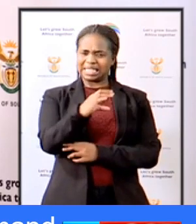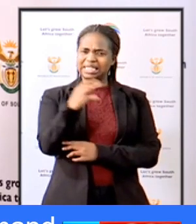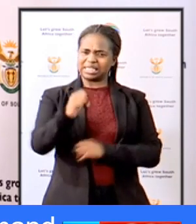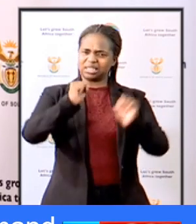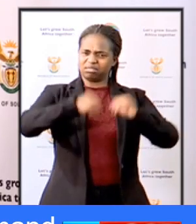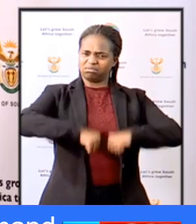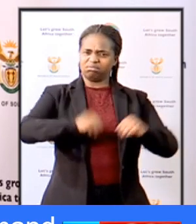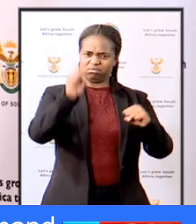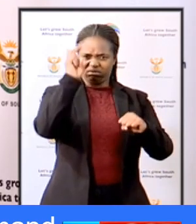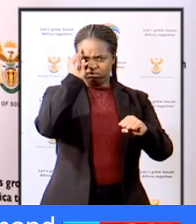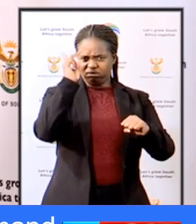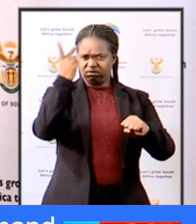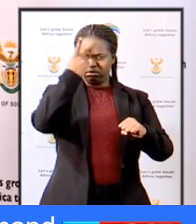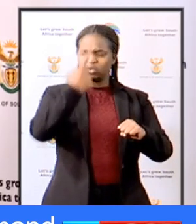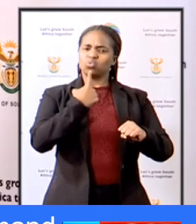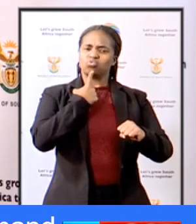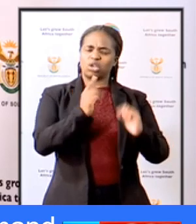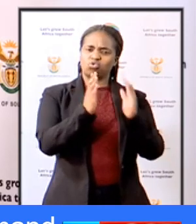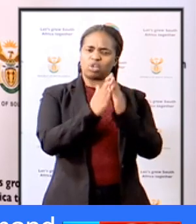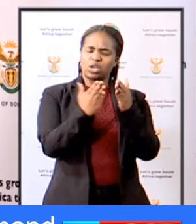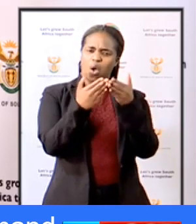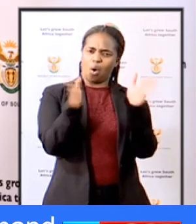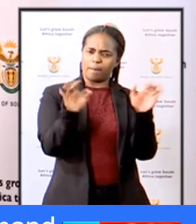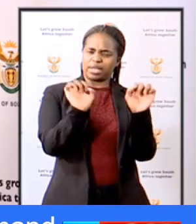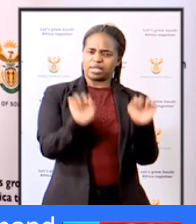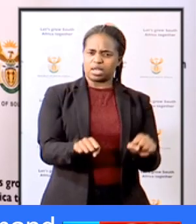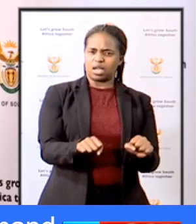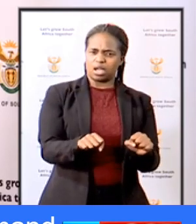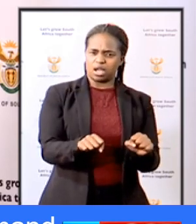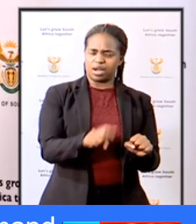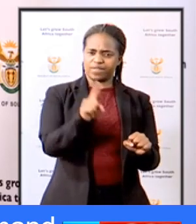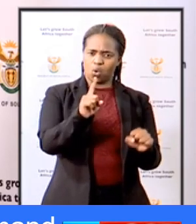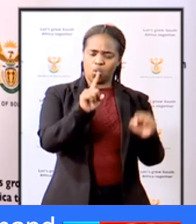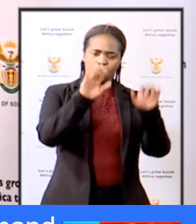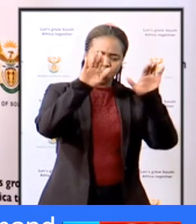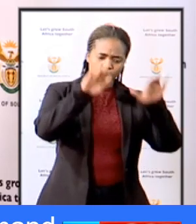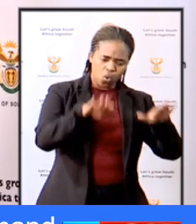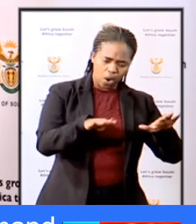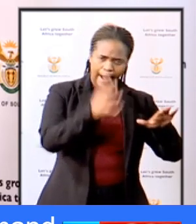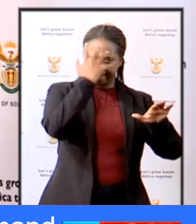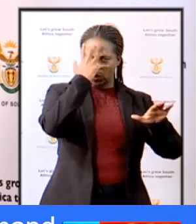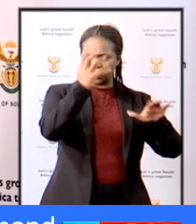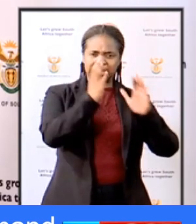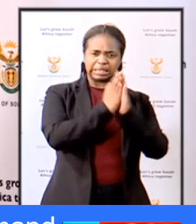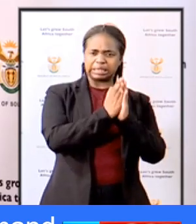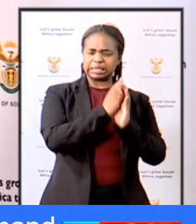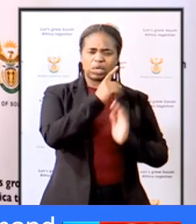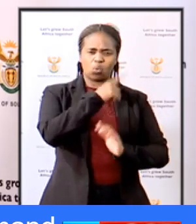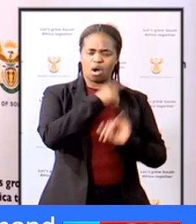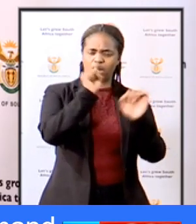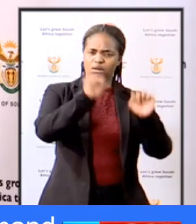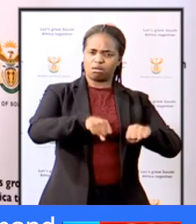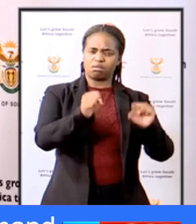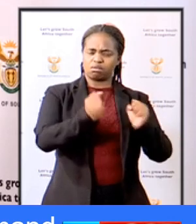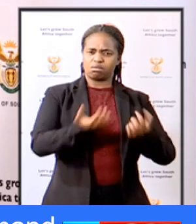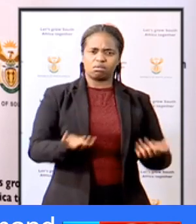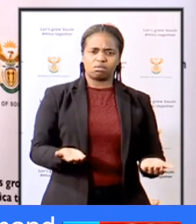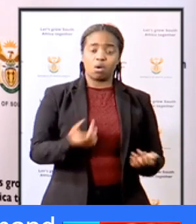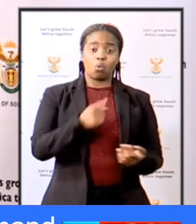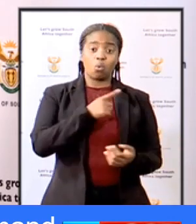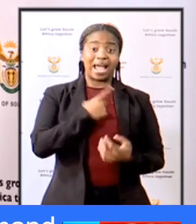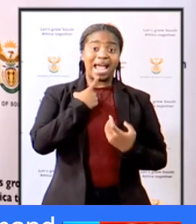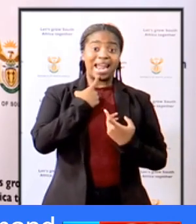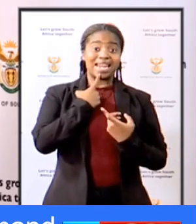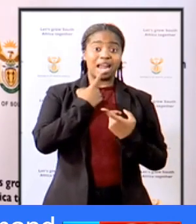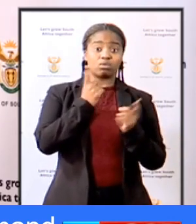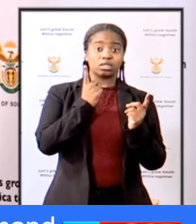to change its decision on religious gatherings, and why was the announcement